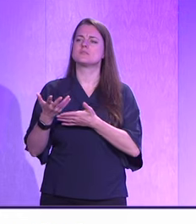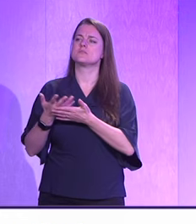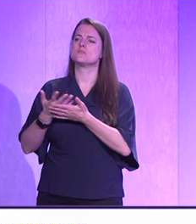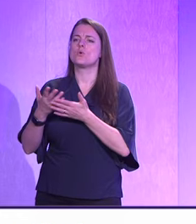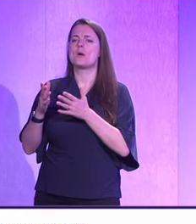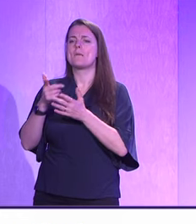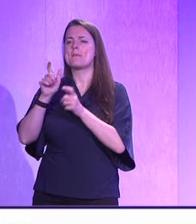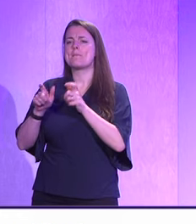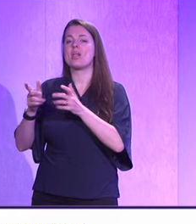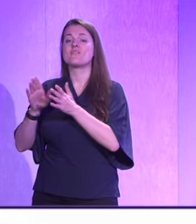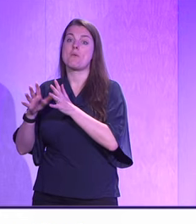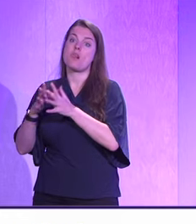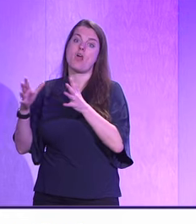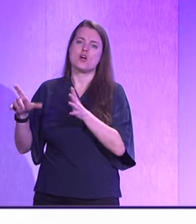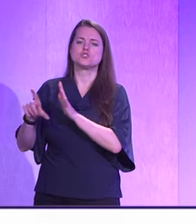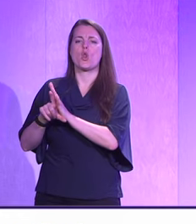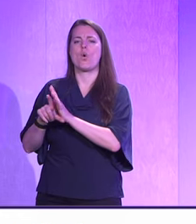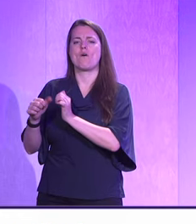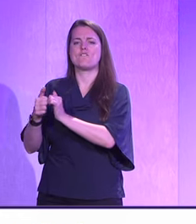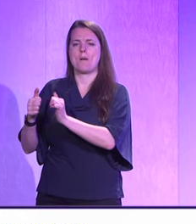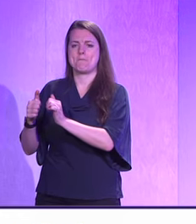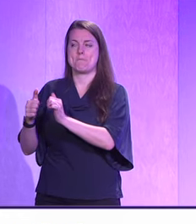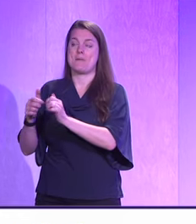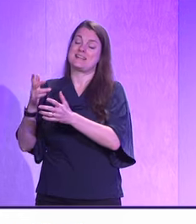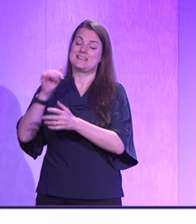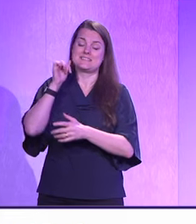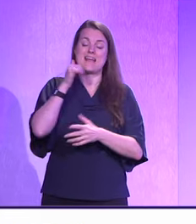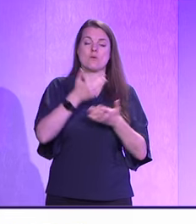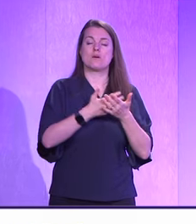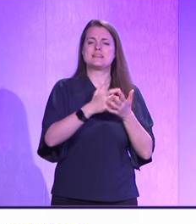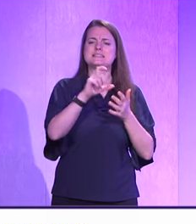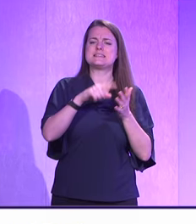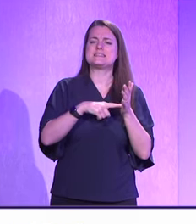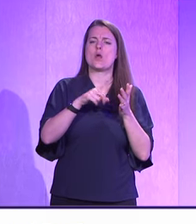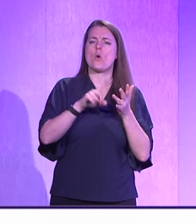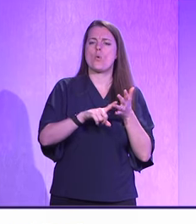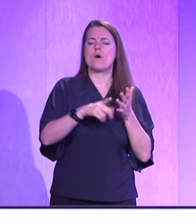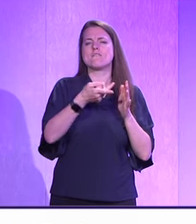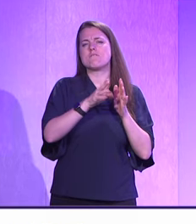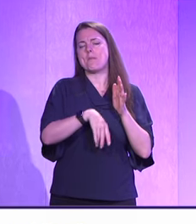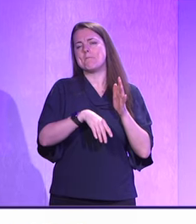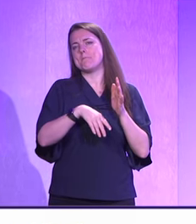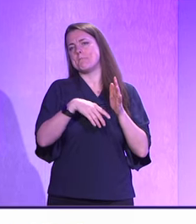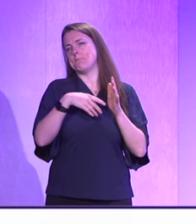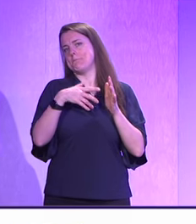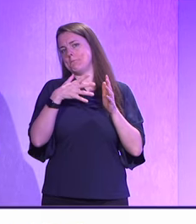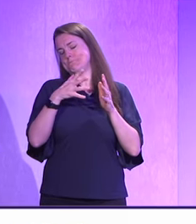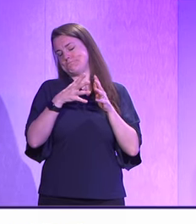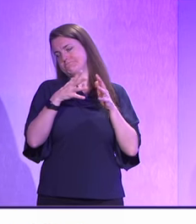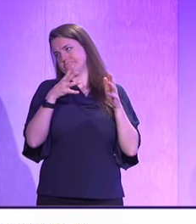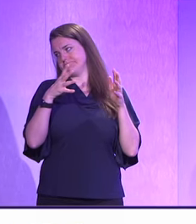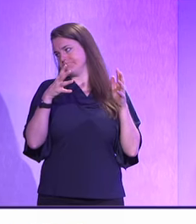This morning speaking to some people at a large law firm, global law firm, and yesterday I was speaking to the CTO, one of the CTOs at a